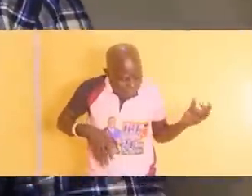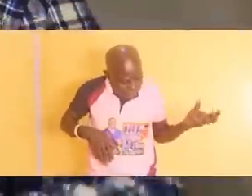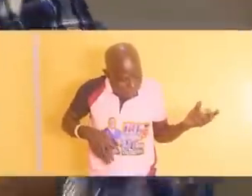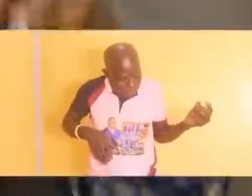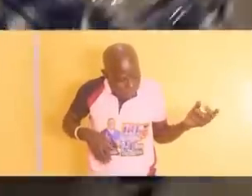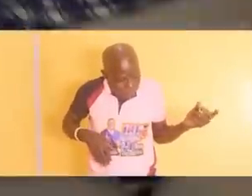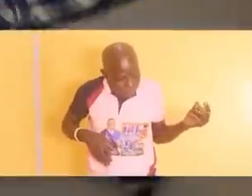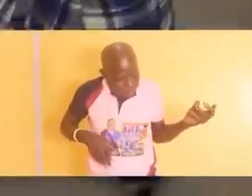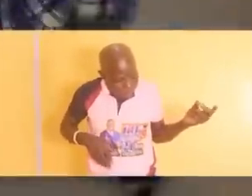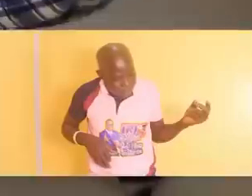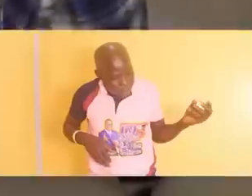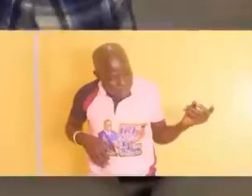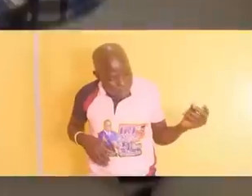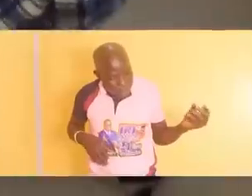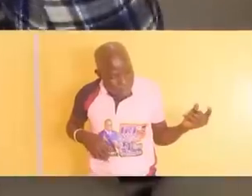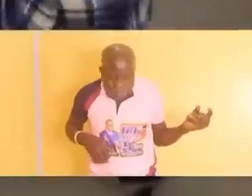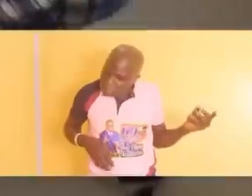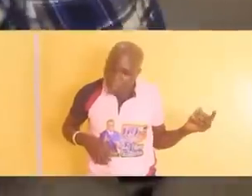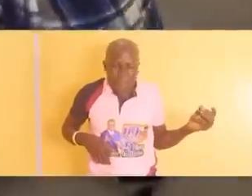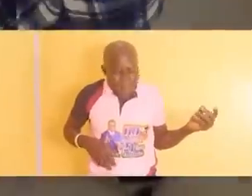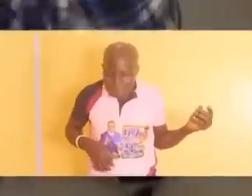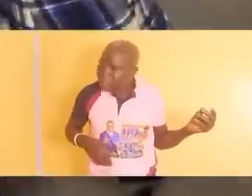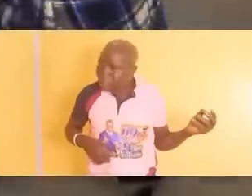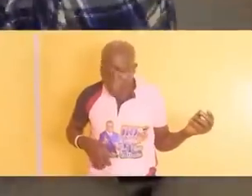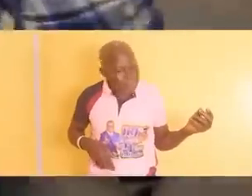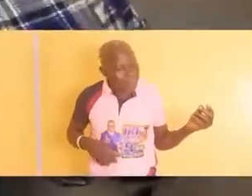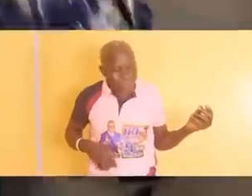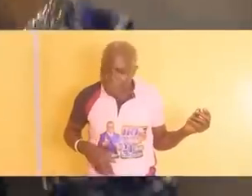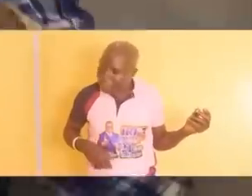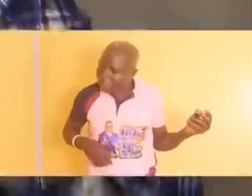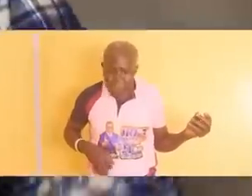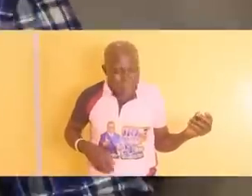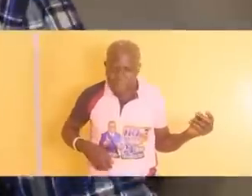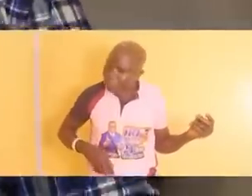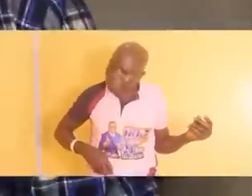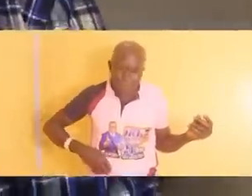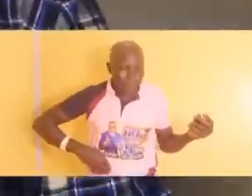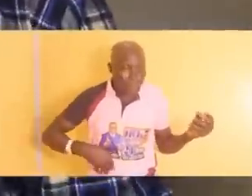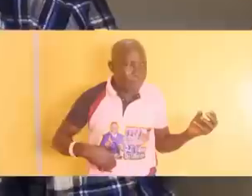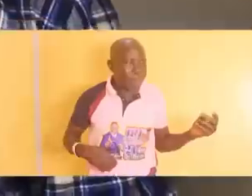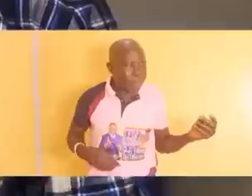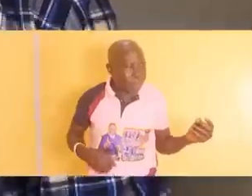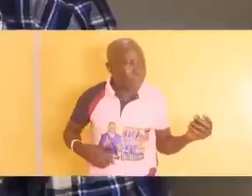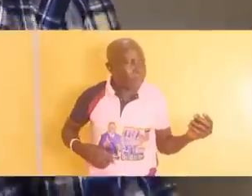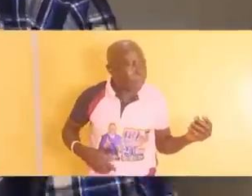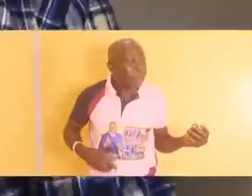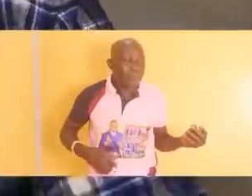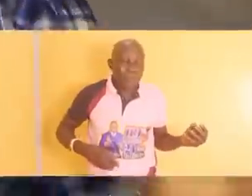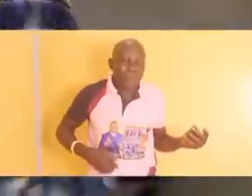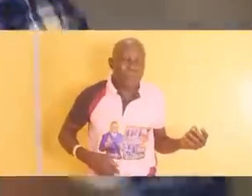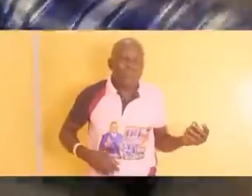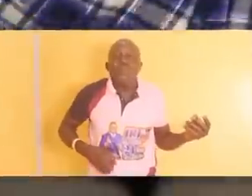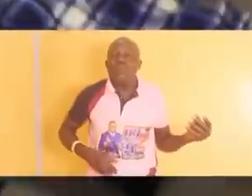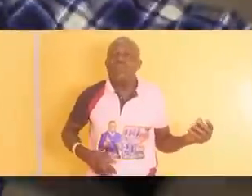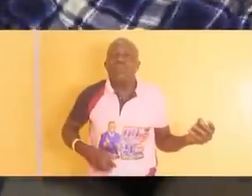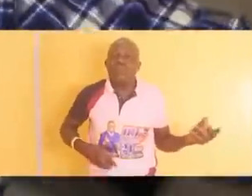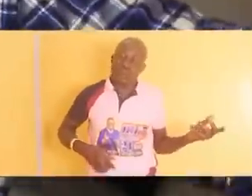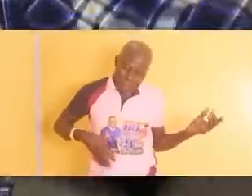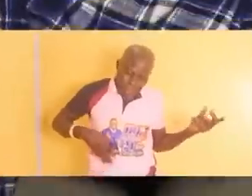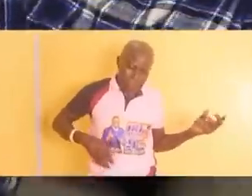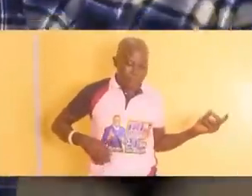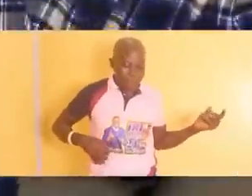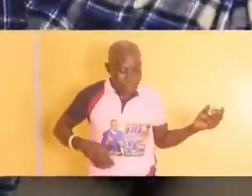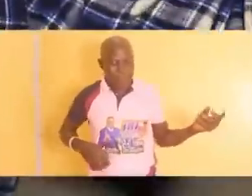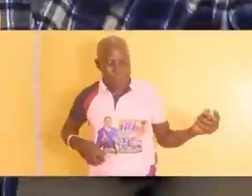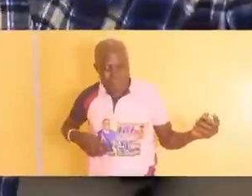se oba wa oba oba wa oba o Jesu loruko re ye wa wa pe o ti